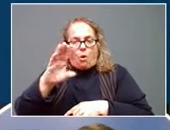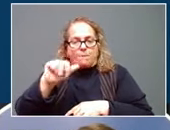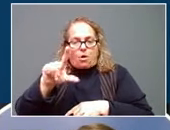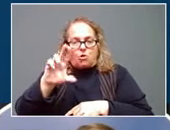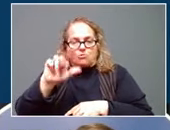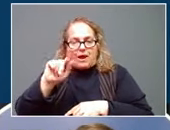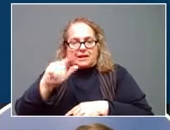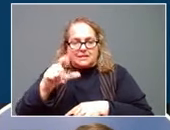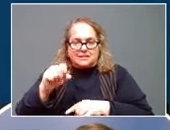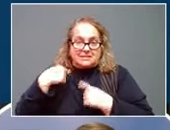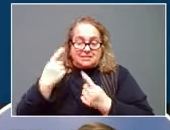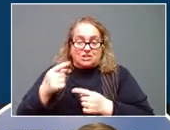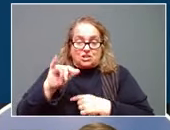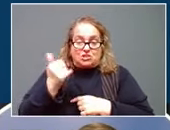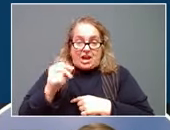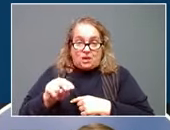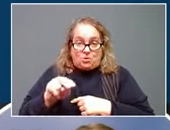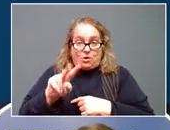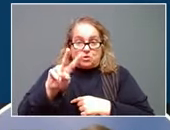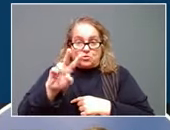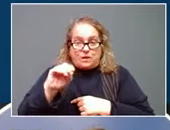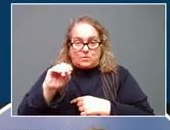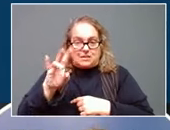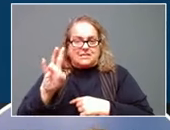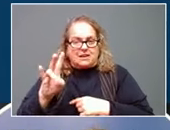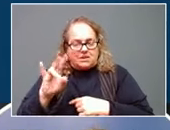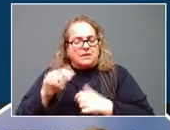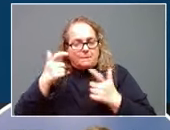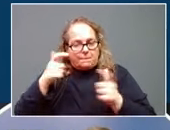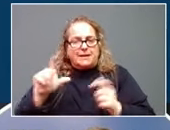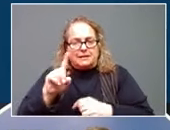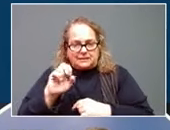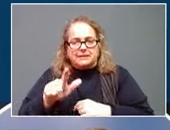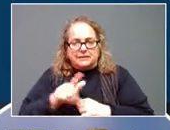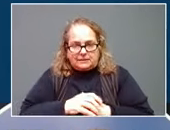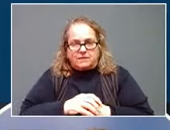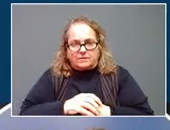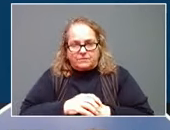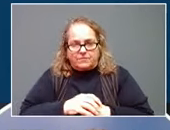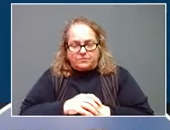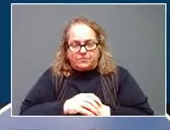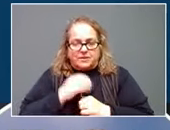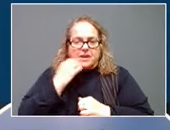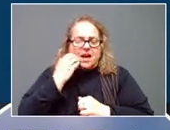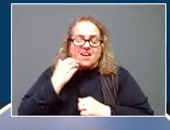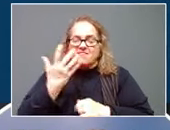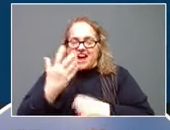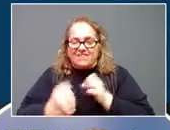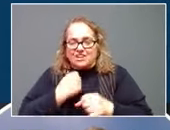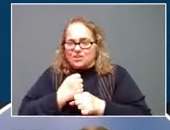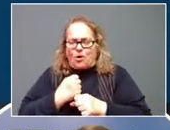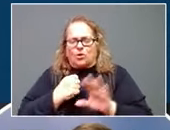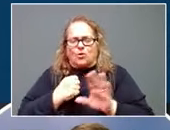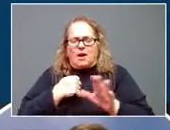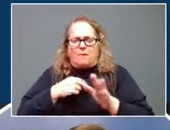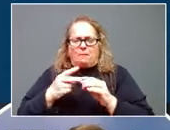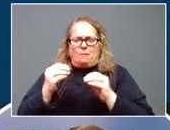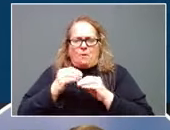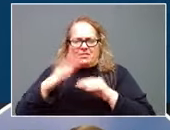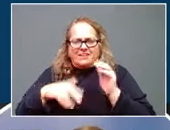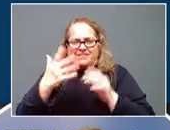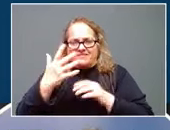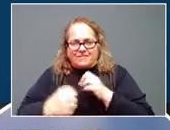2007. That is a big deal. 5 years. I'm sorry, much more than 5 years in the making. 15